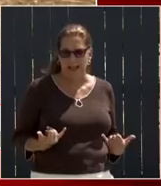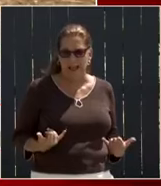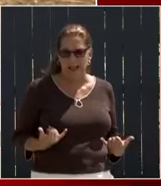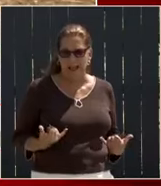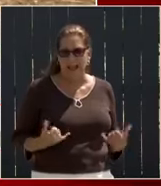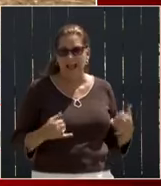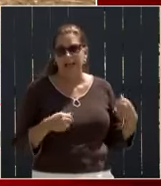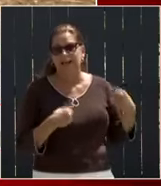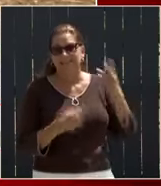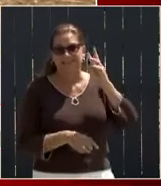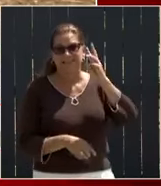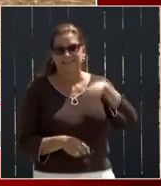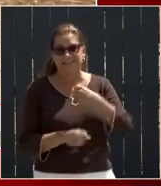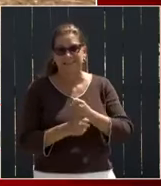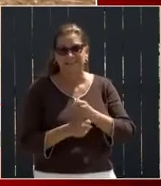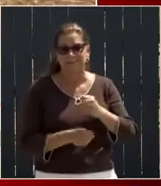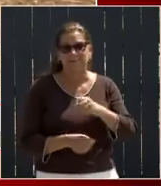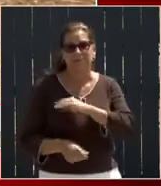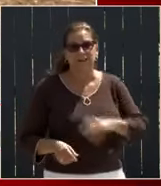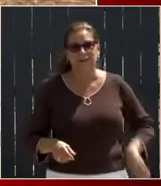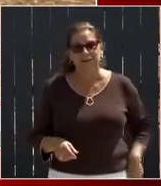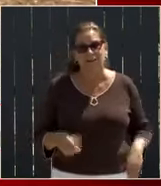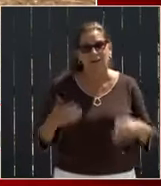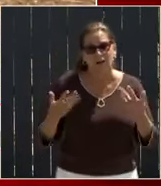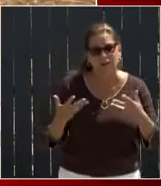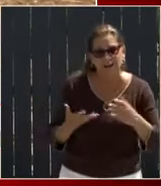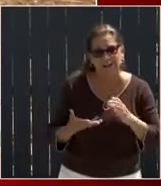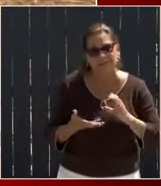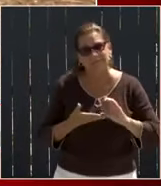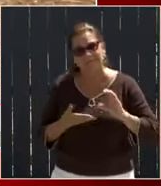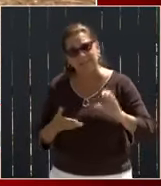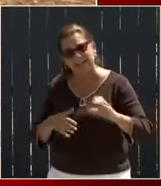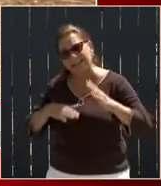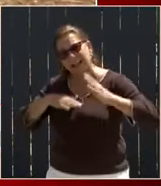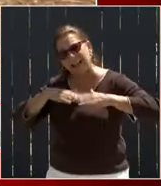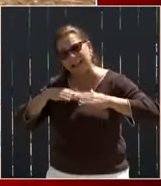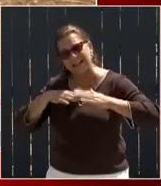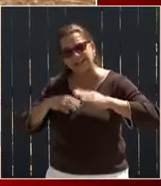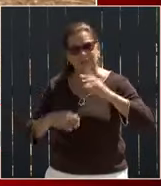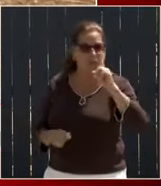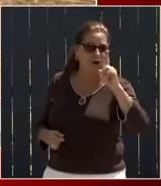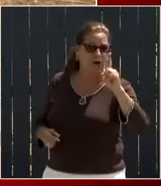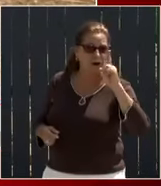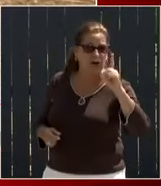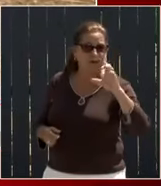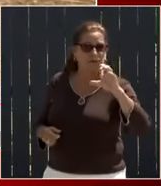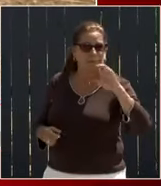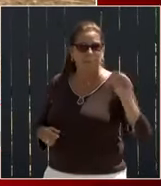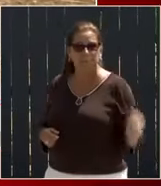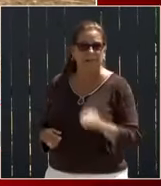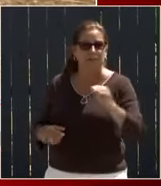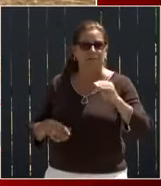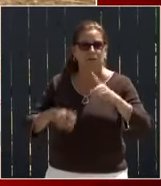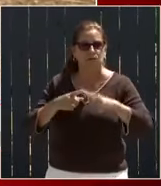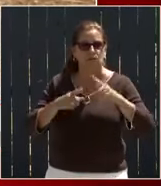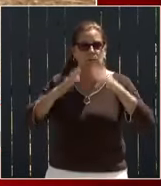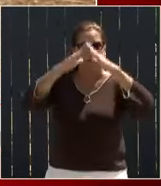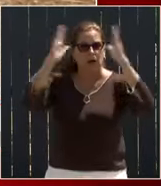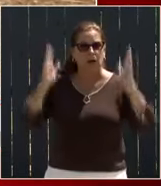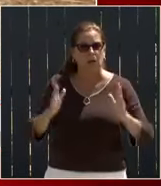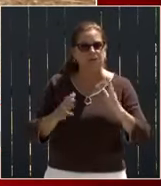years, the mayor has invested at least $100 million in the Housing Production Trust Fund each and every year. So this year